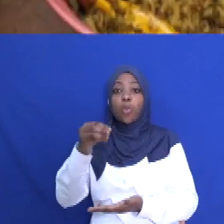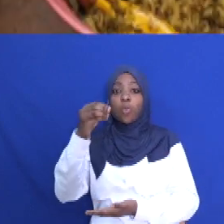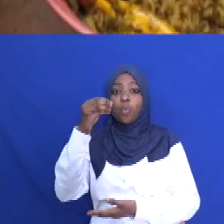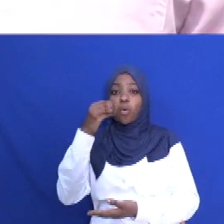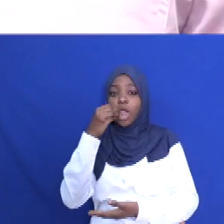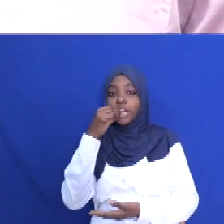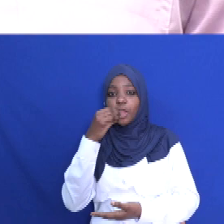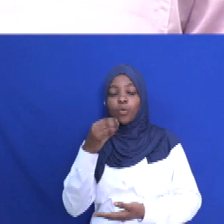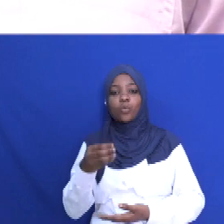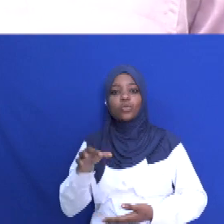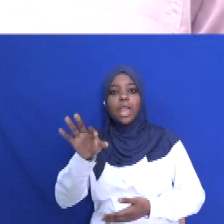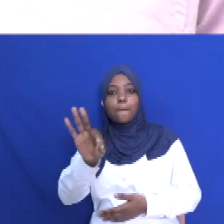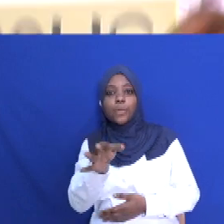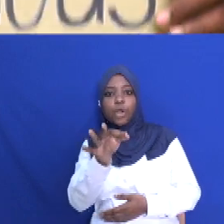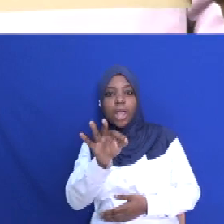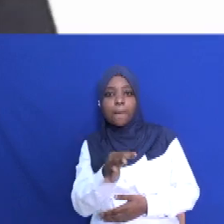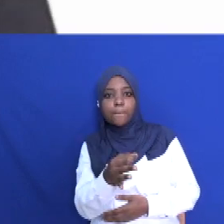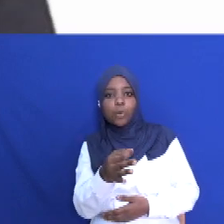omnivorous,